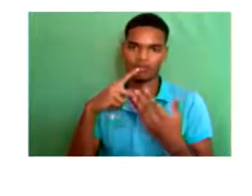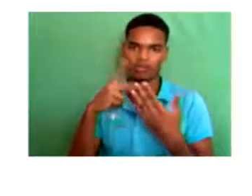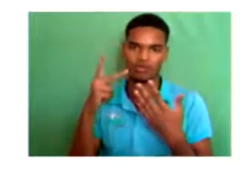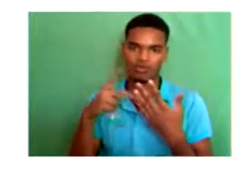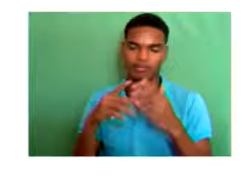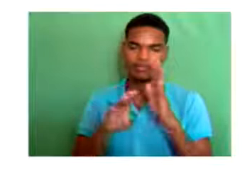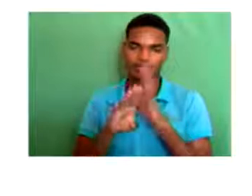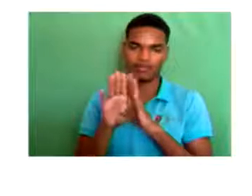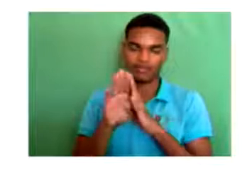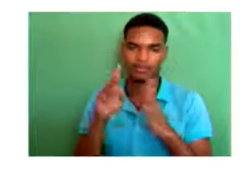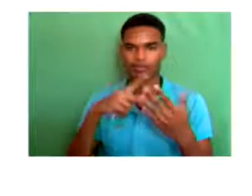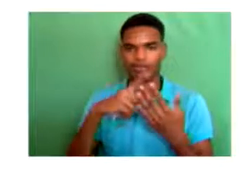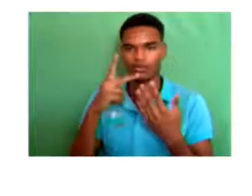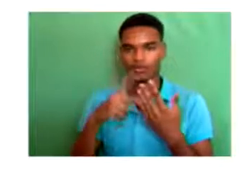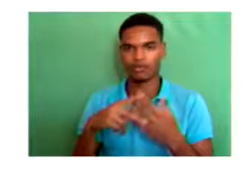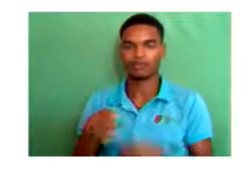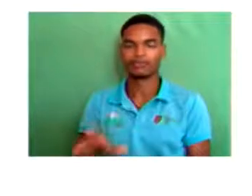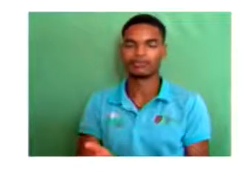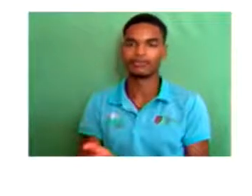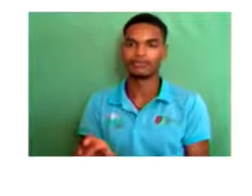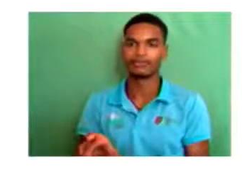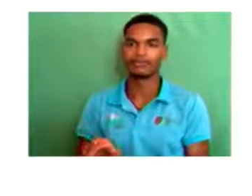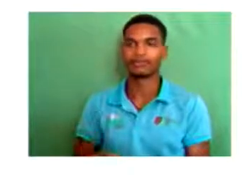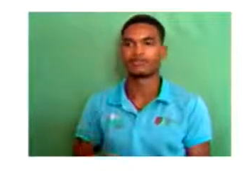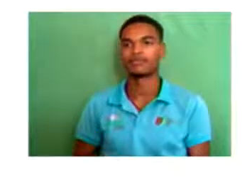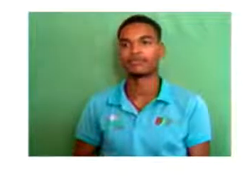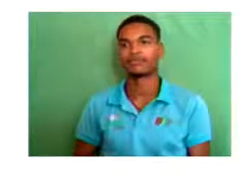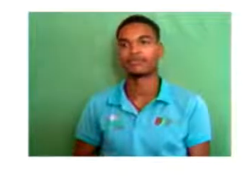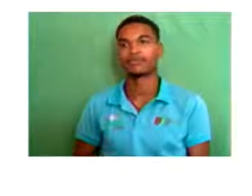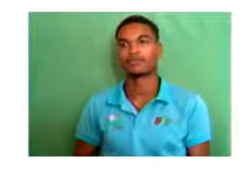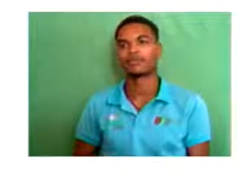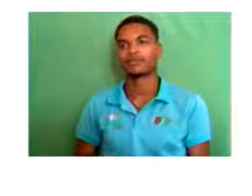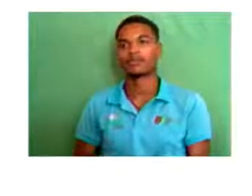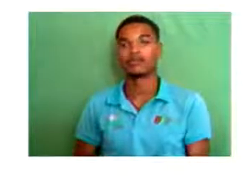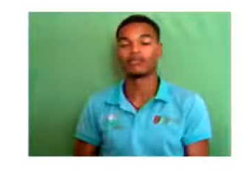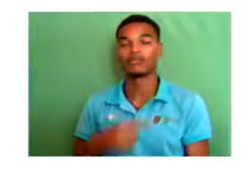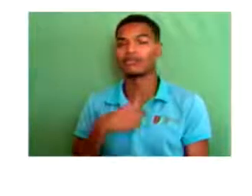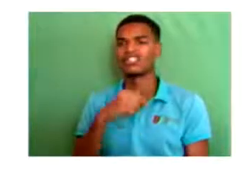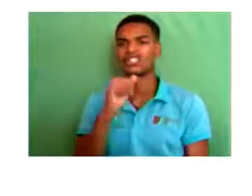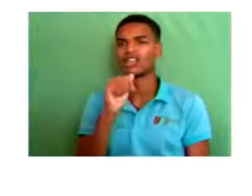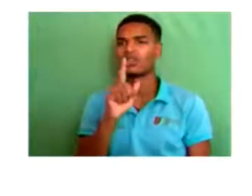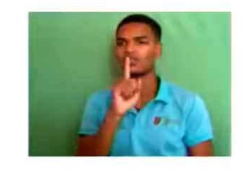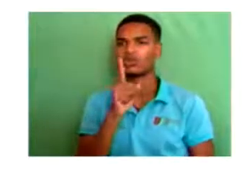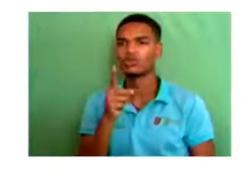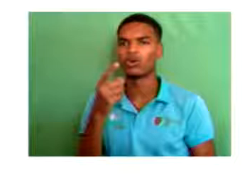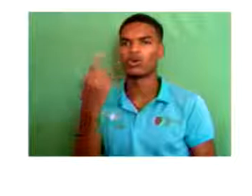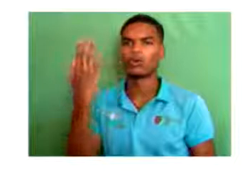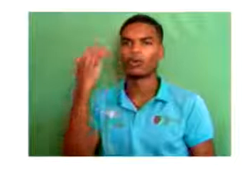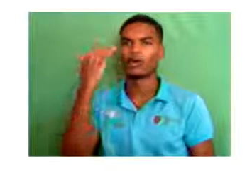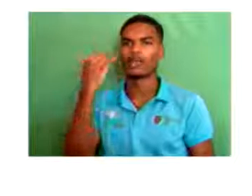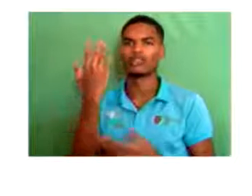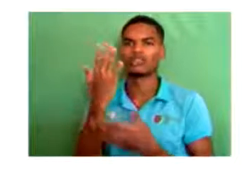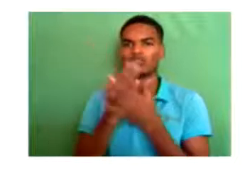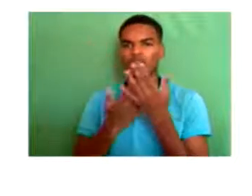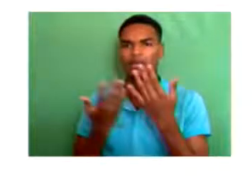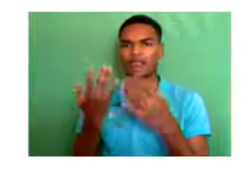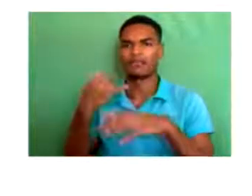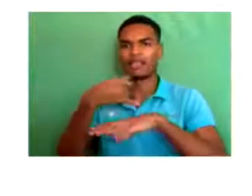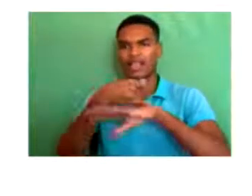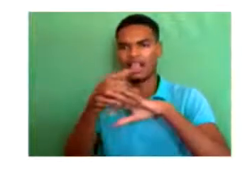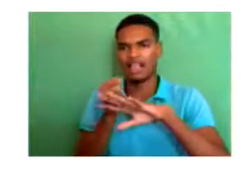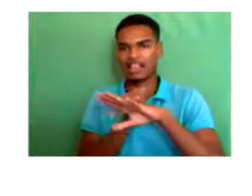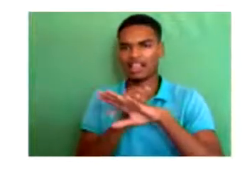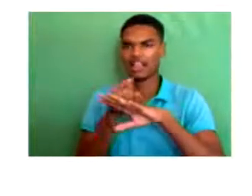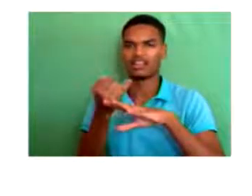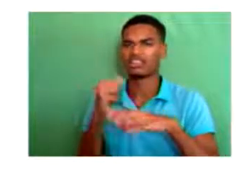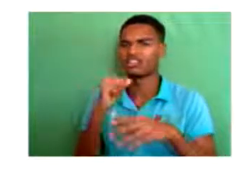Boy, I'm full of redundancy today. I'm not sure why certain islands have been left out of that program. I raised the